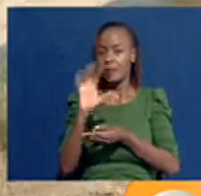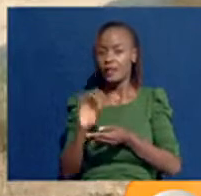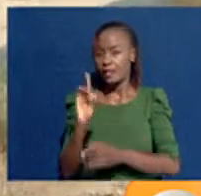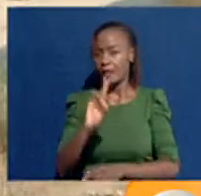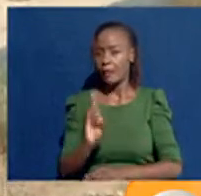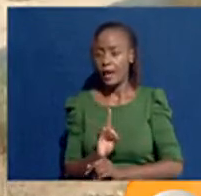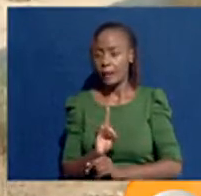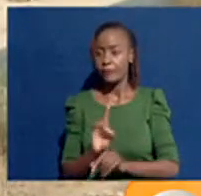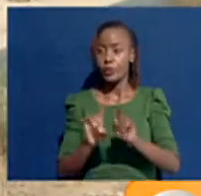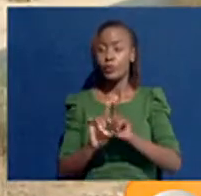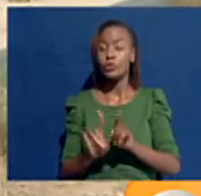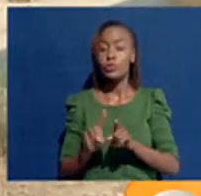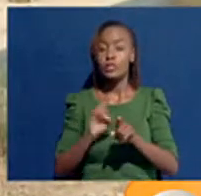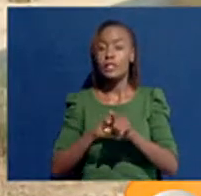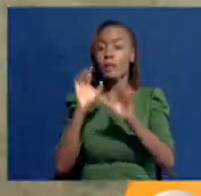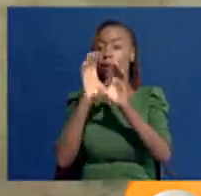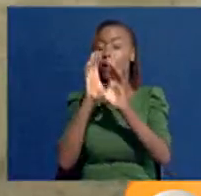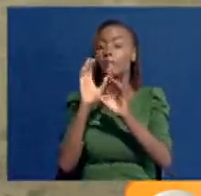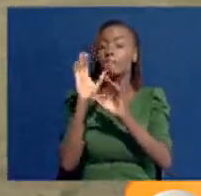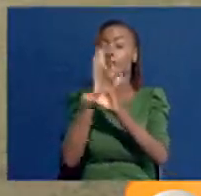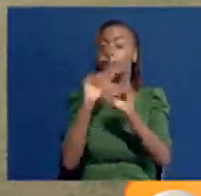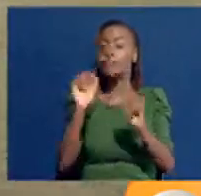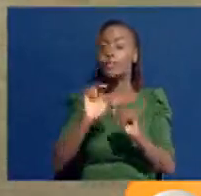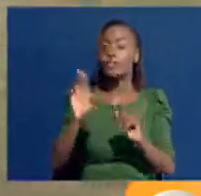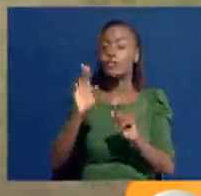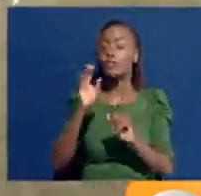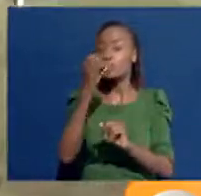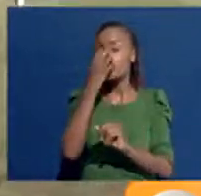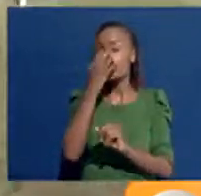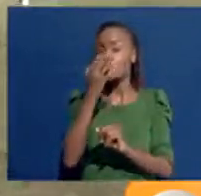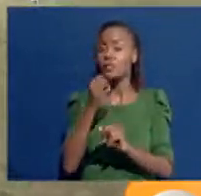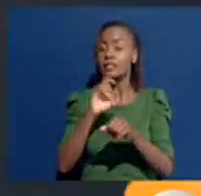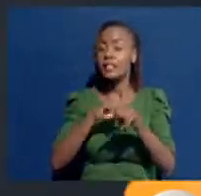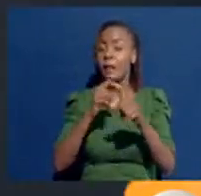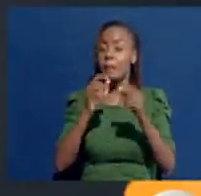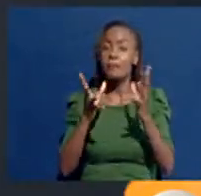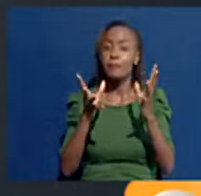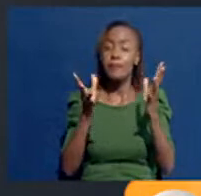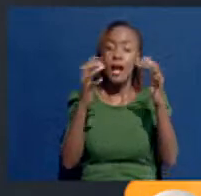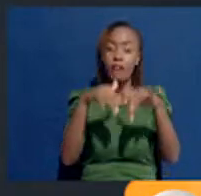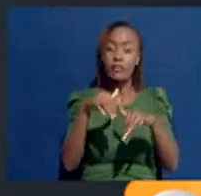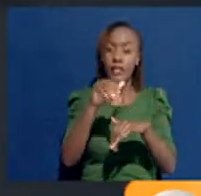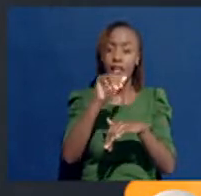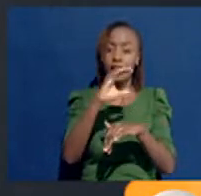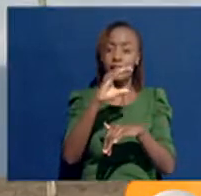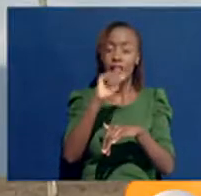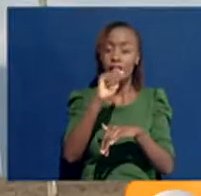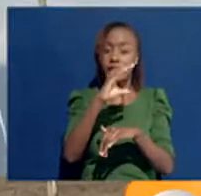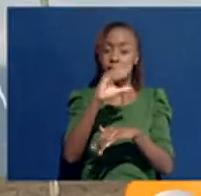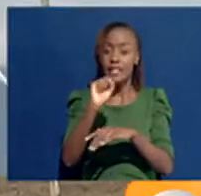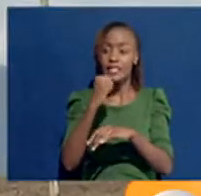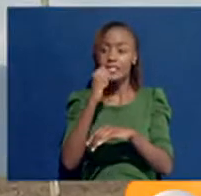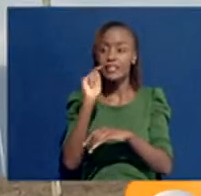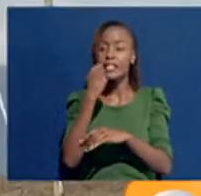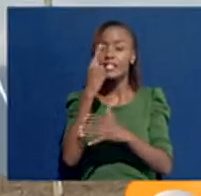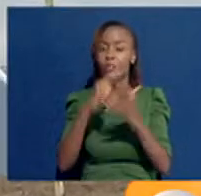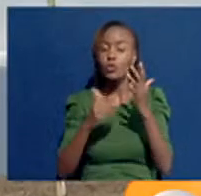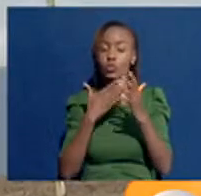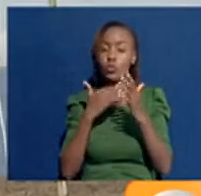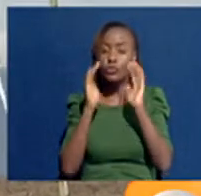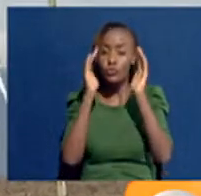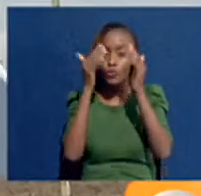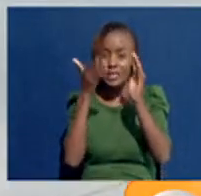Ruto, while hosting the Africa Climate Summit, reiterated that Kenya is moving quickly to obtaining